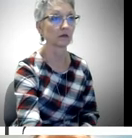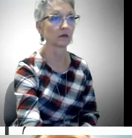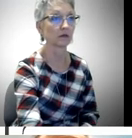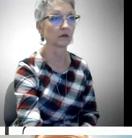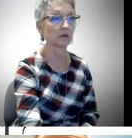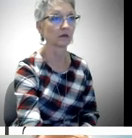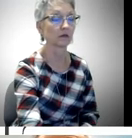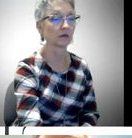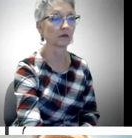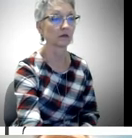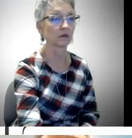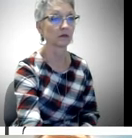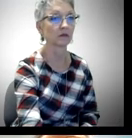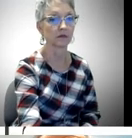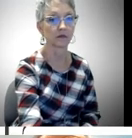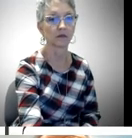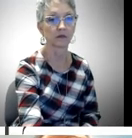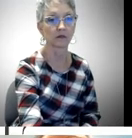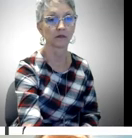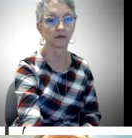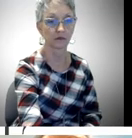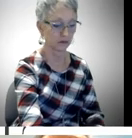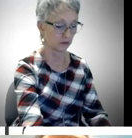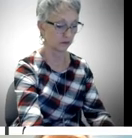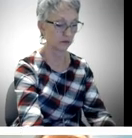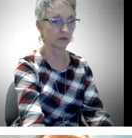one supporter, do it. Next slide.